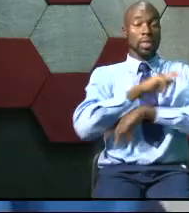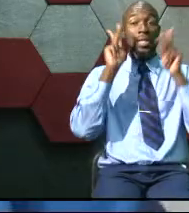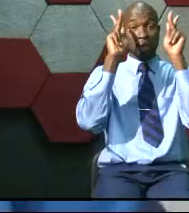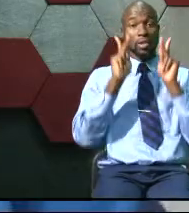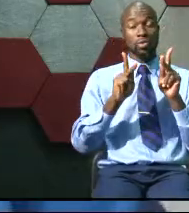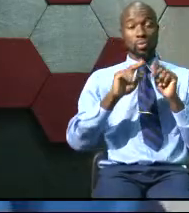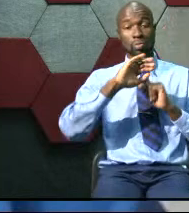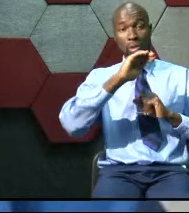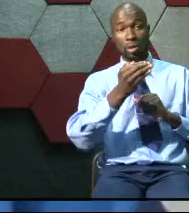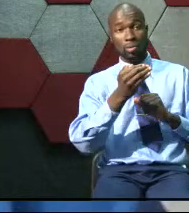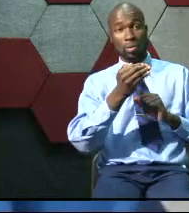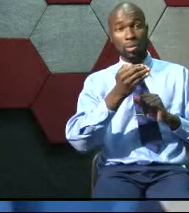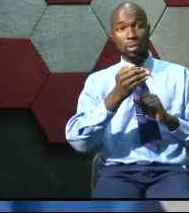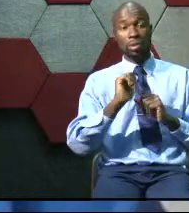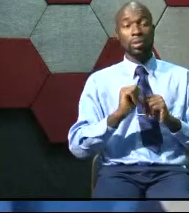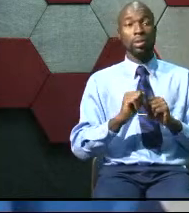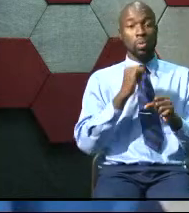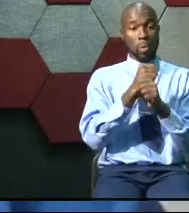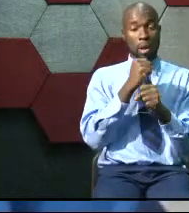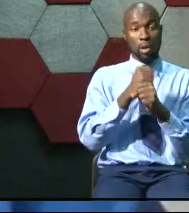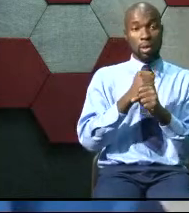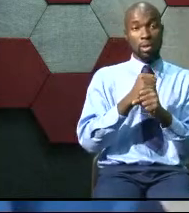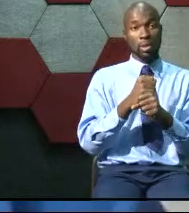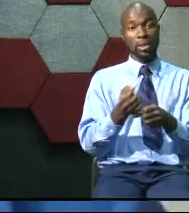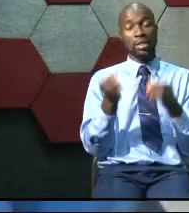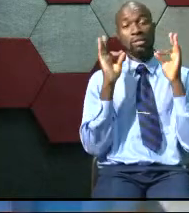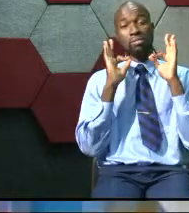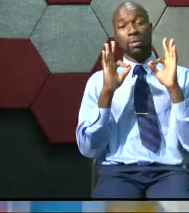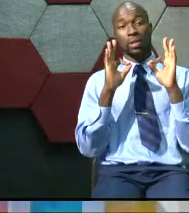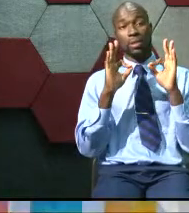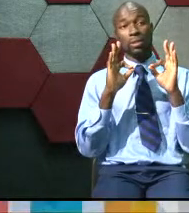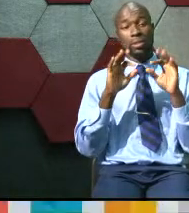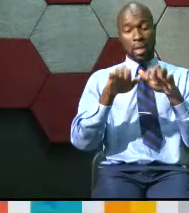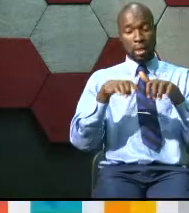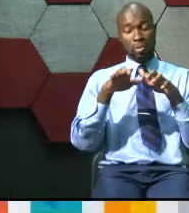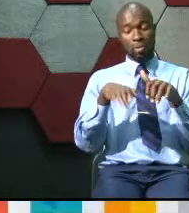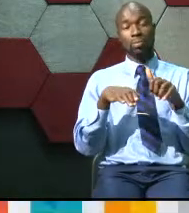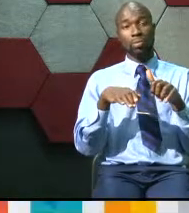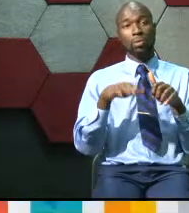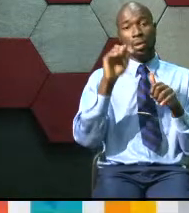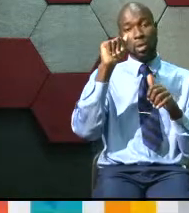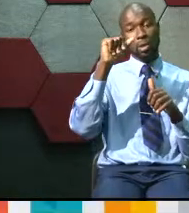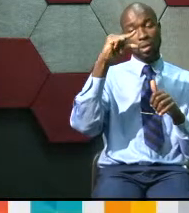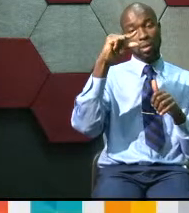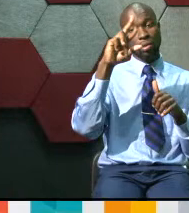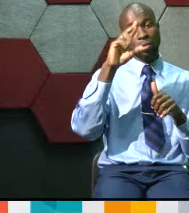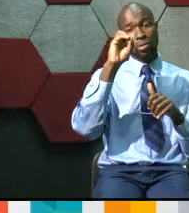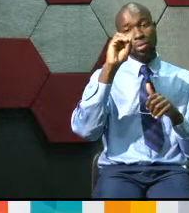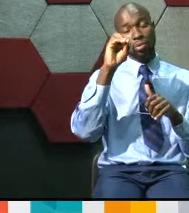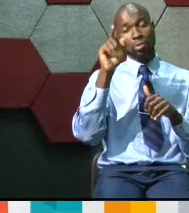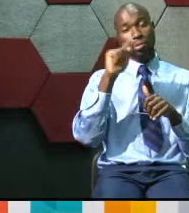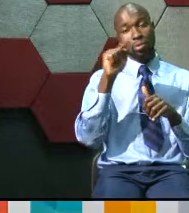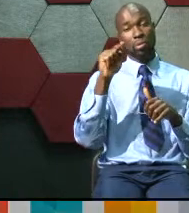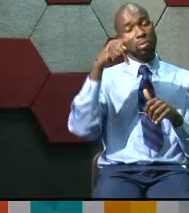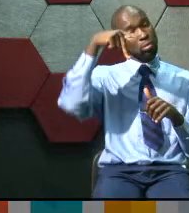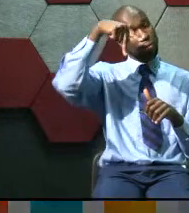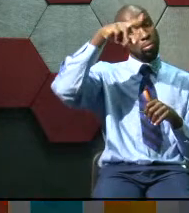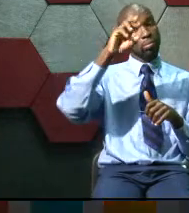title Smart Agro Pro. Great job, Jacob and Trevor.